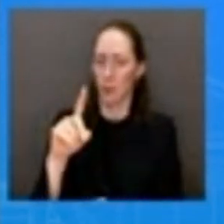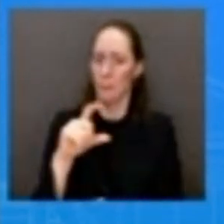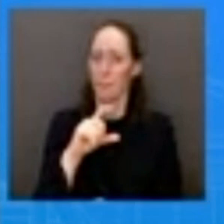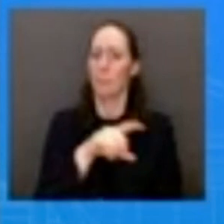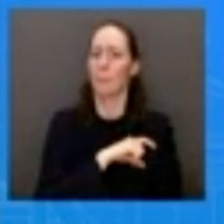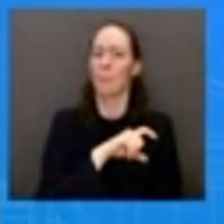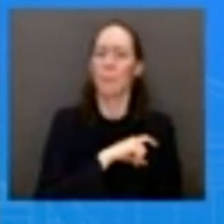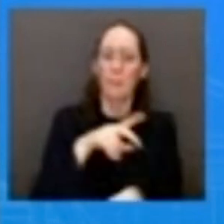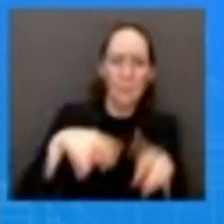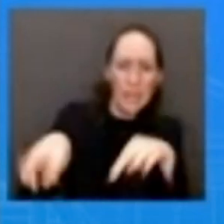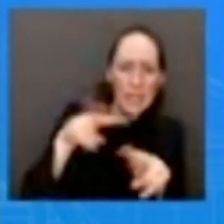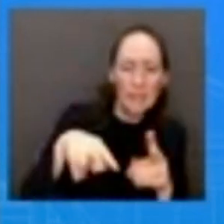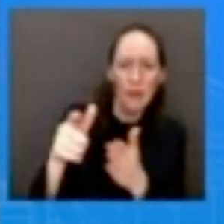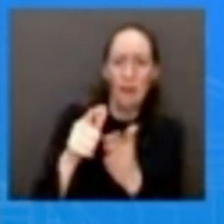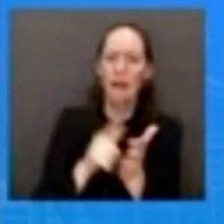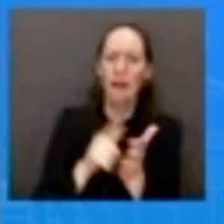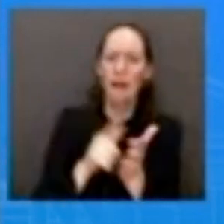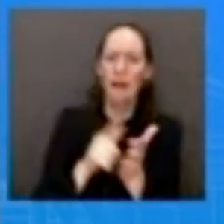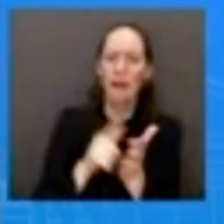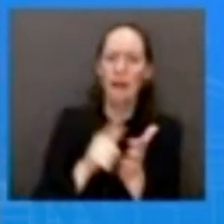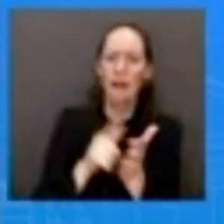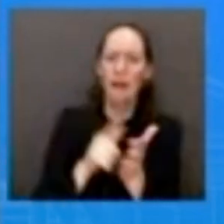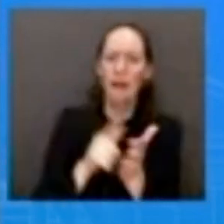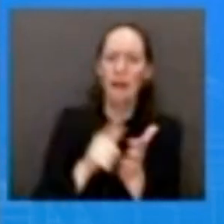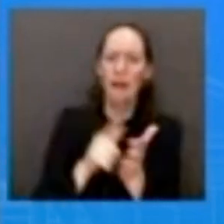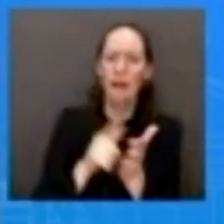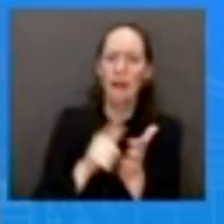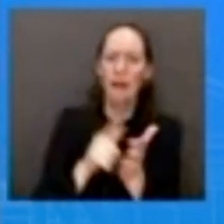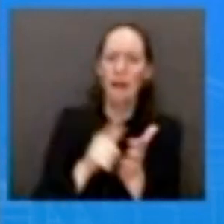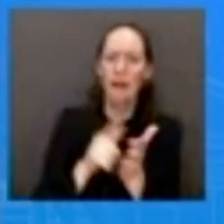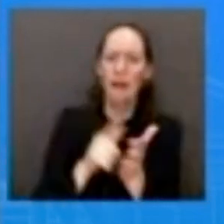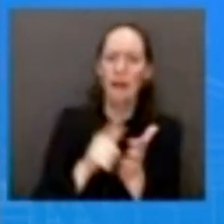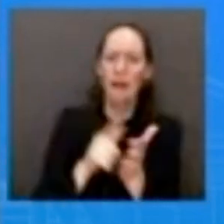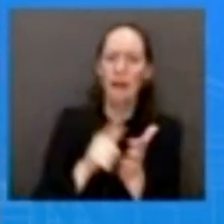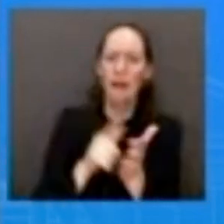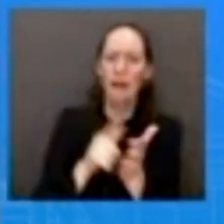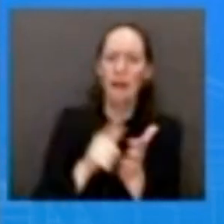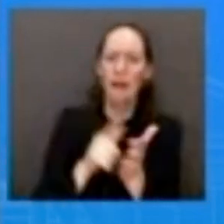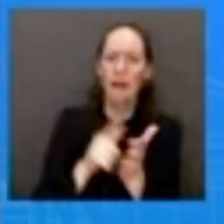a disproportionate share of violence